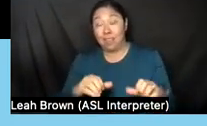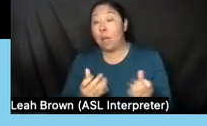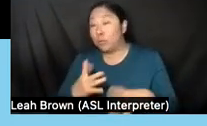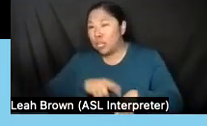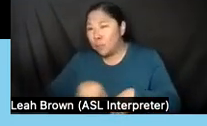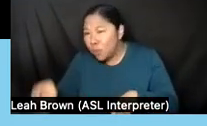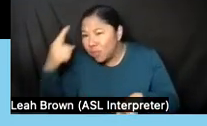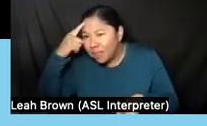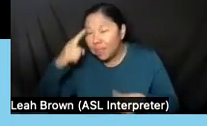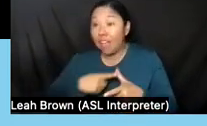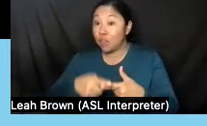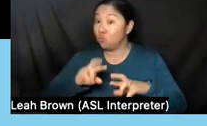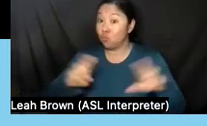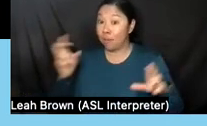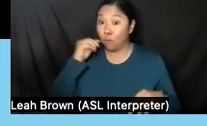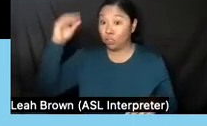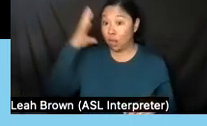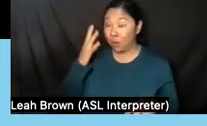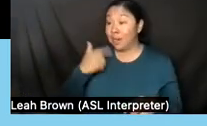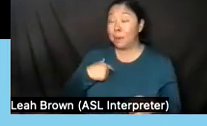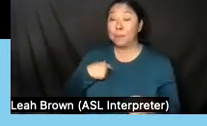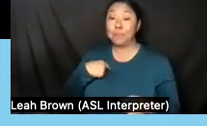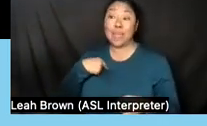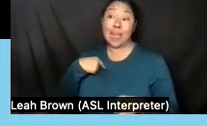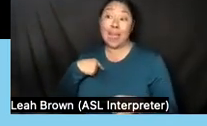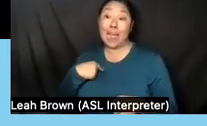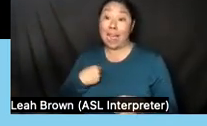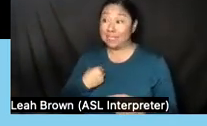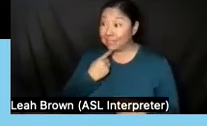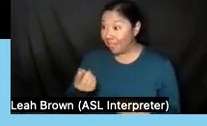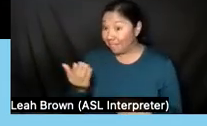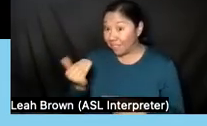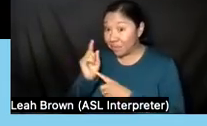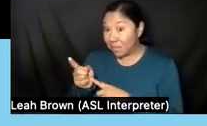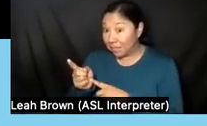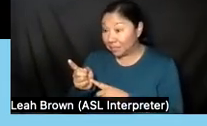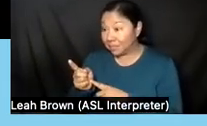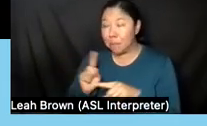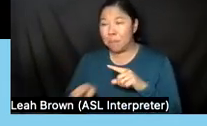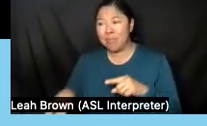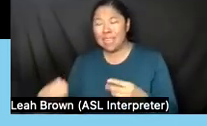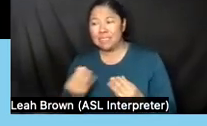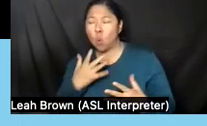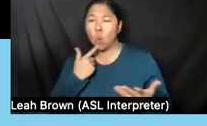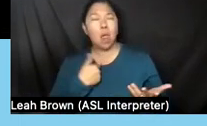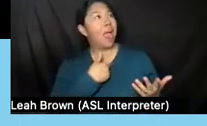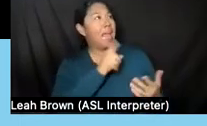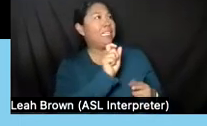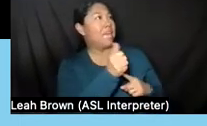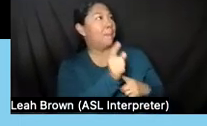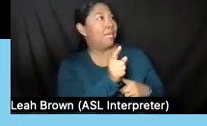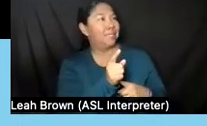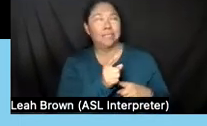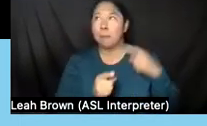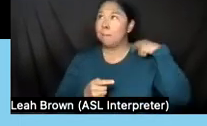shower? And usually what I'm going to give them is more than what they tell me they need. So, you know, my daughter will say like, I need 10 minutes. And I'm like, in my